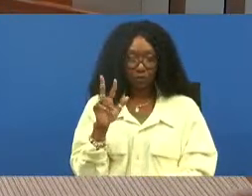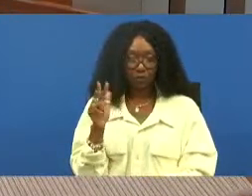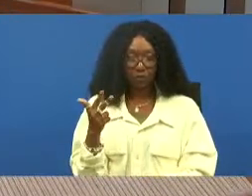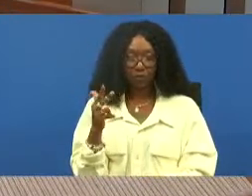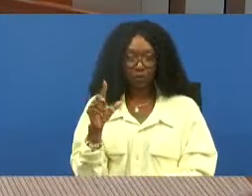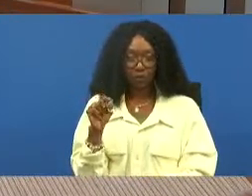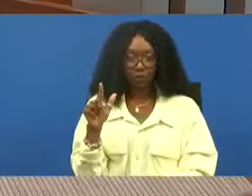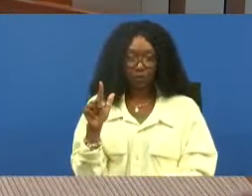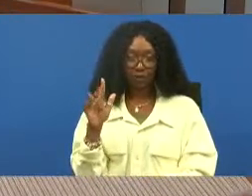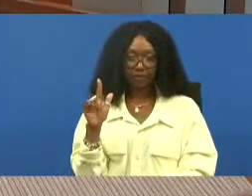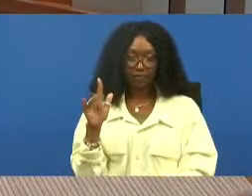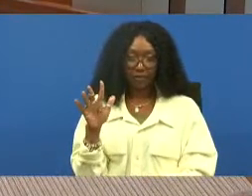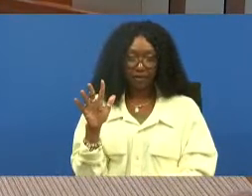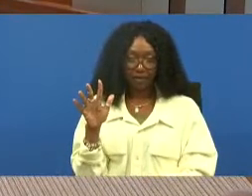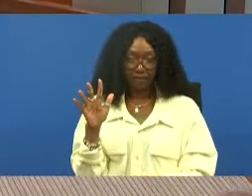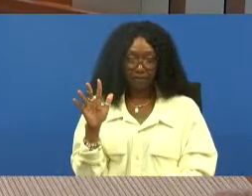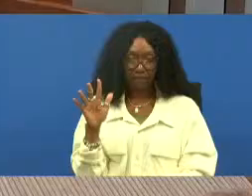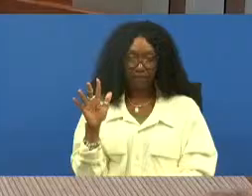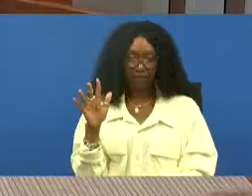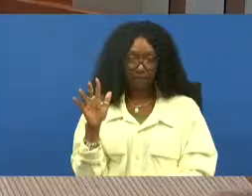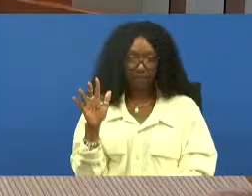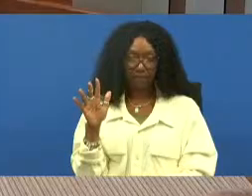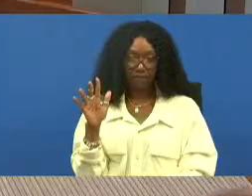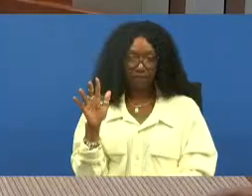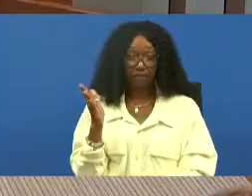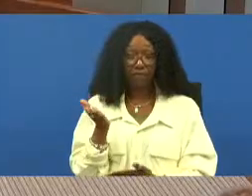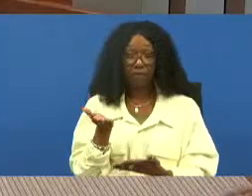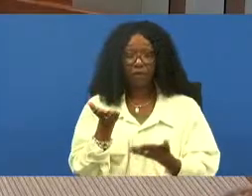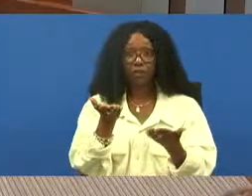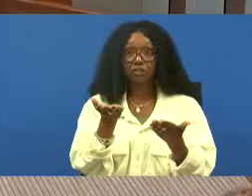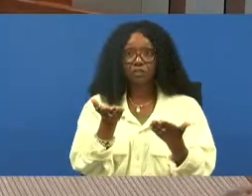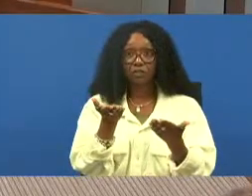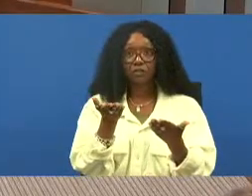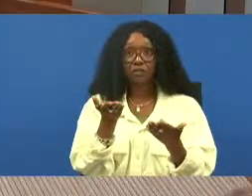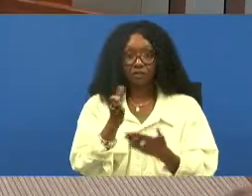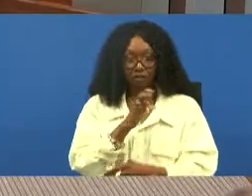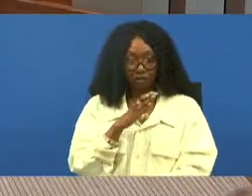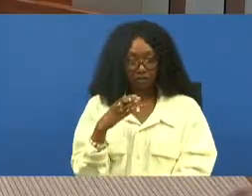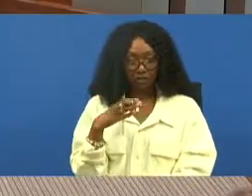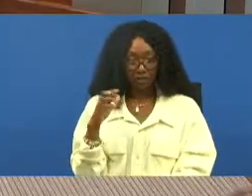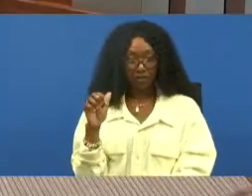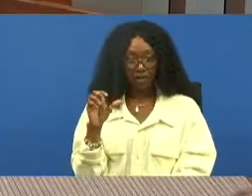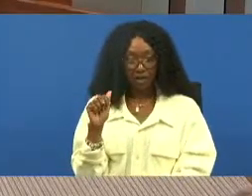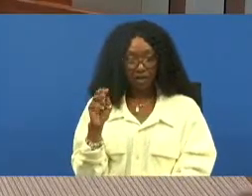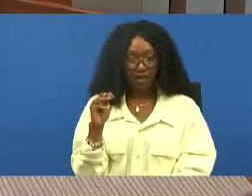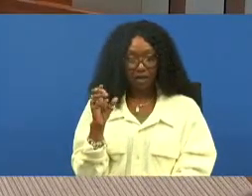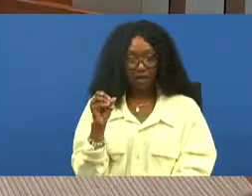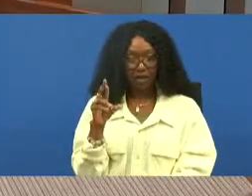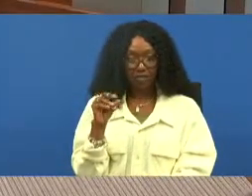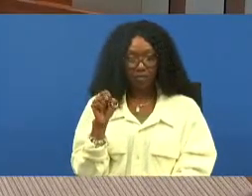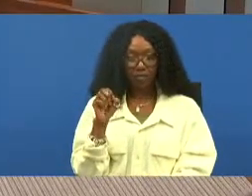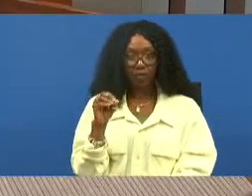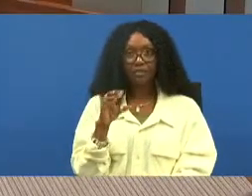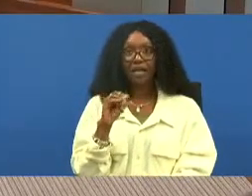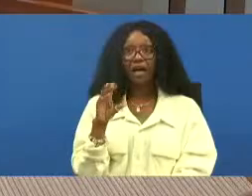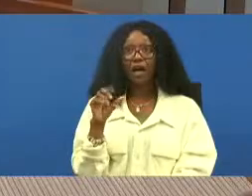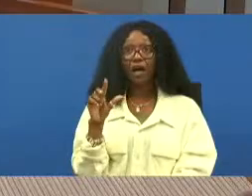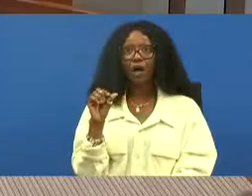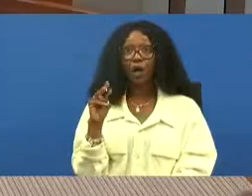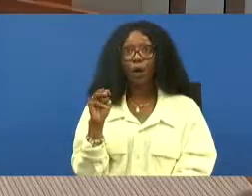Council Administrative Treasurer. We have a motion. Motion by Councilwoman Amorosa, second by Councilwoman Coleman. Any